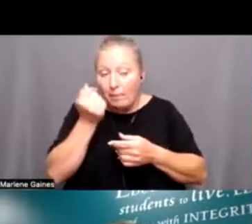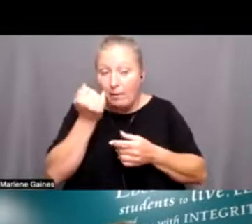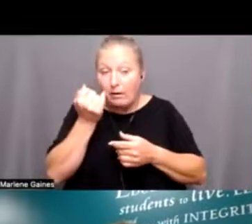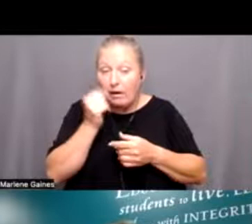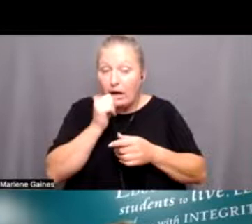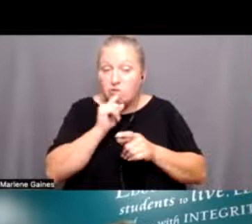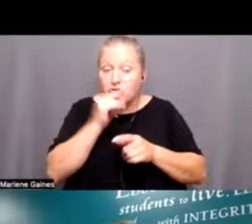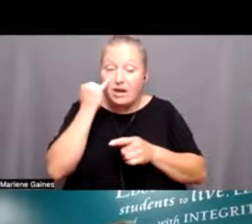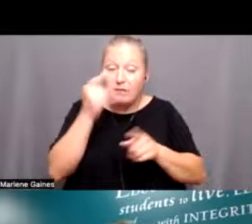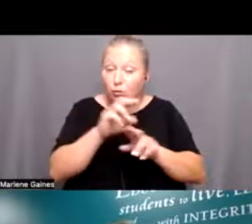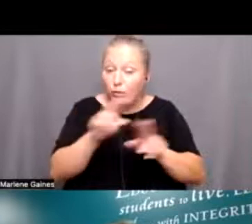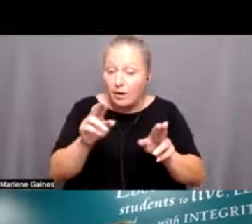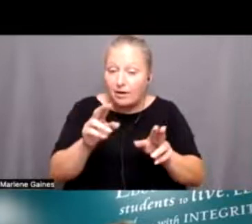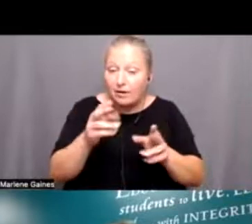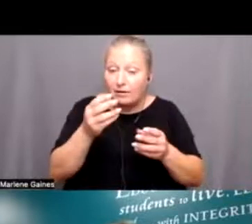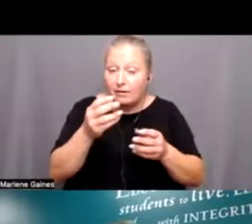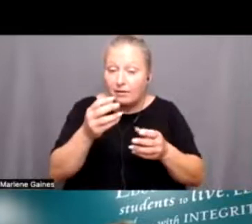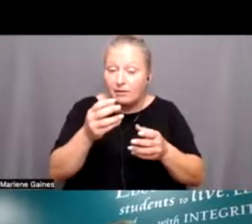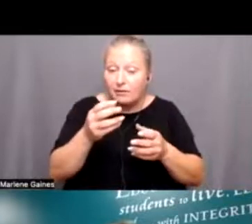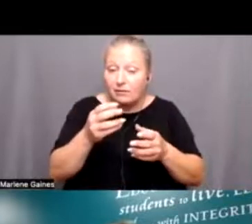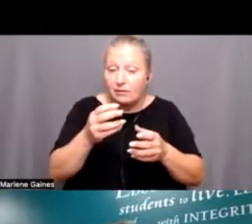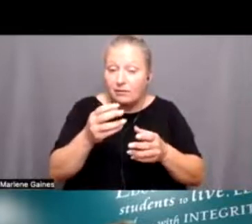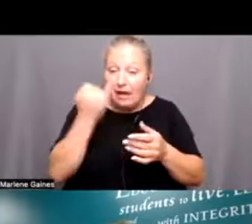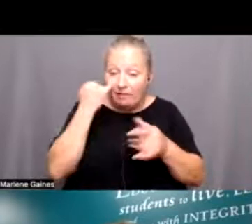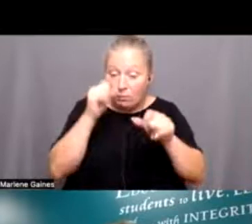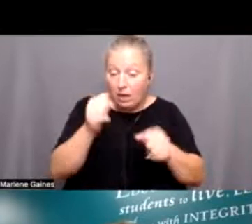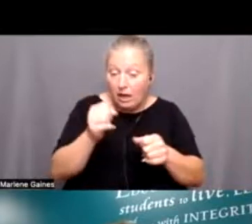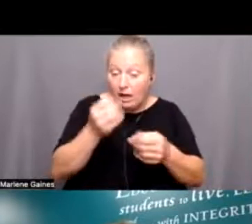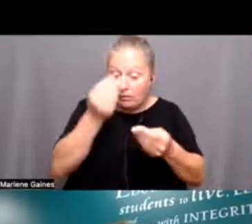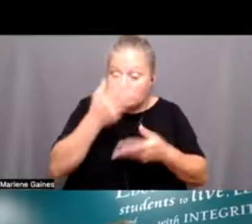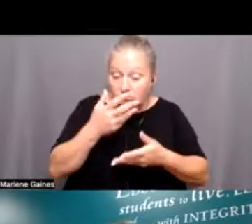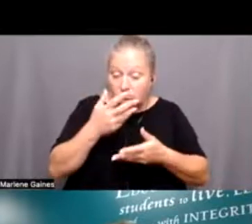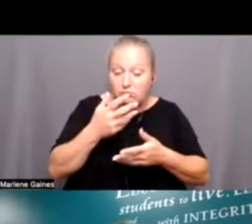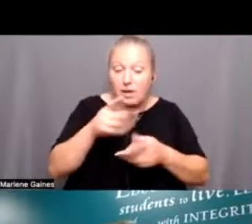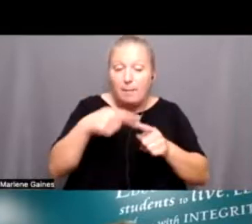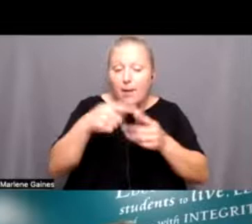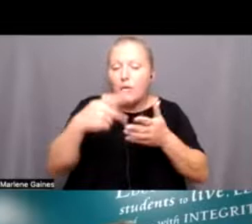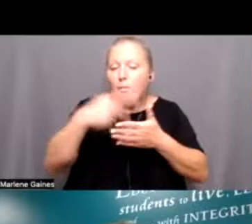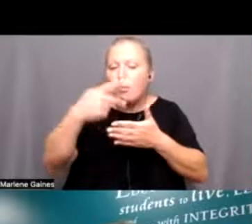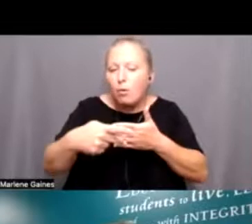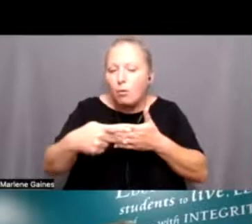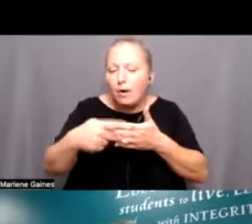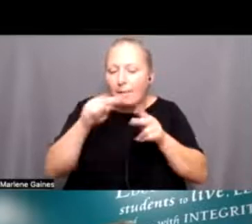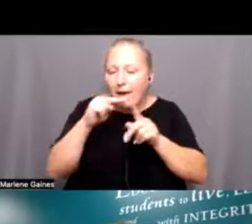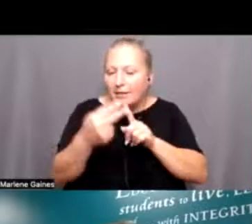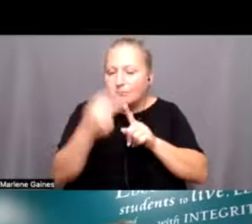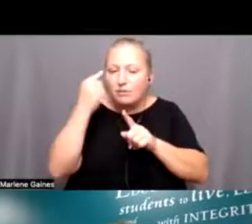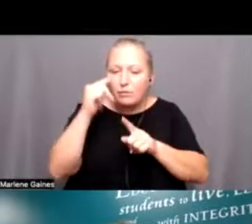yet, and have anything to share about it, but in terms of the programming aspect of summer